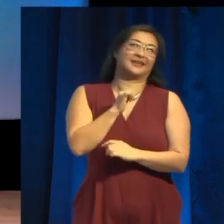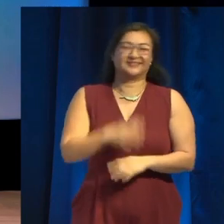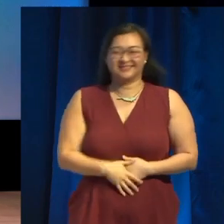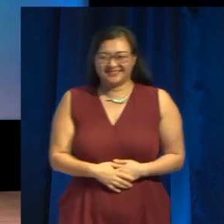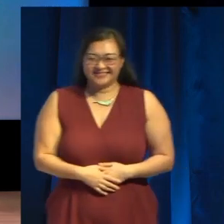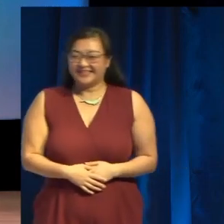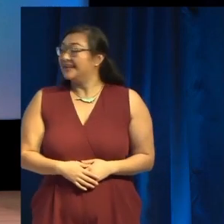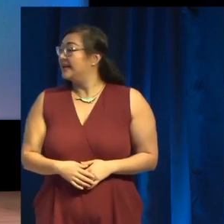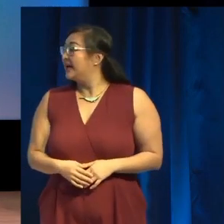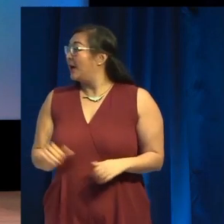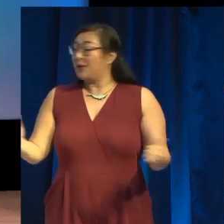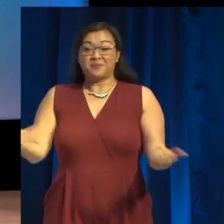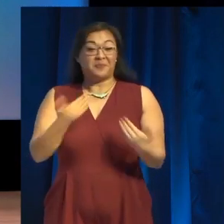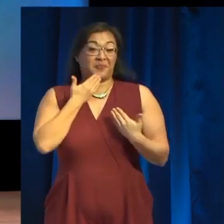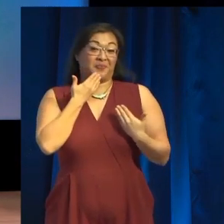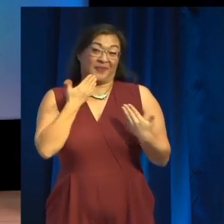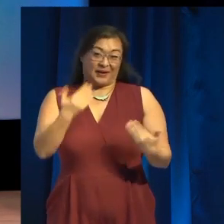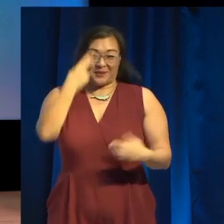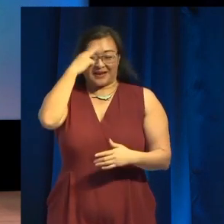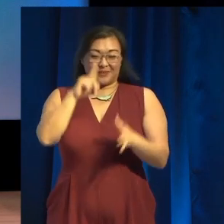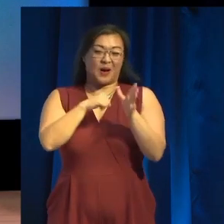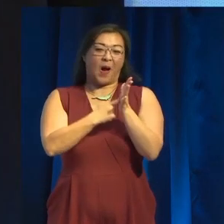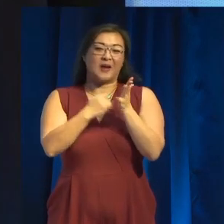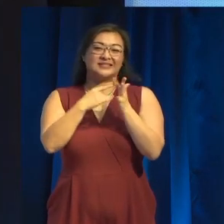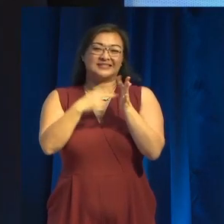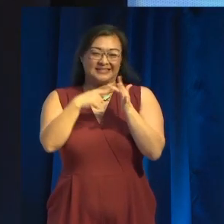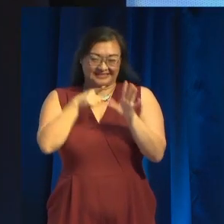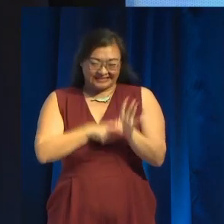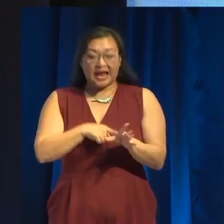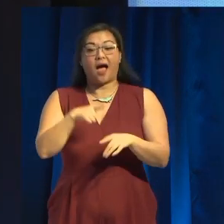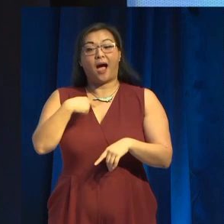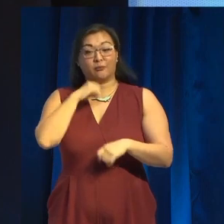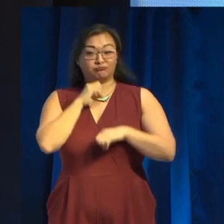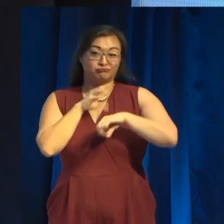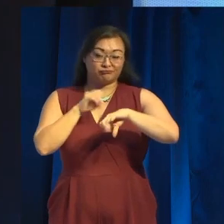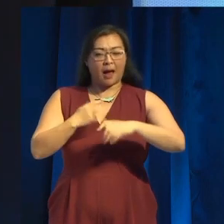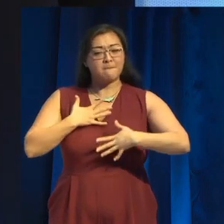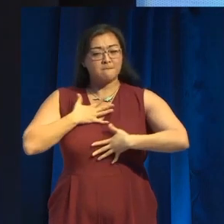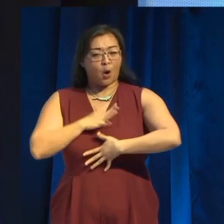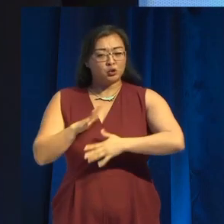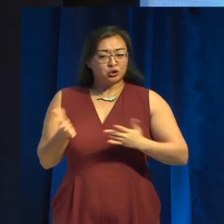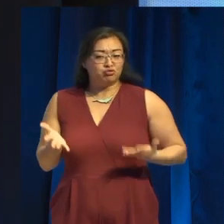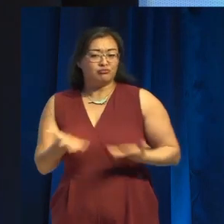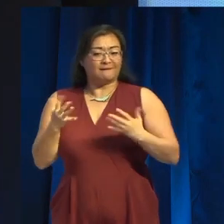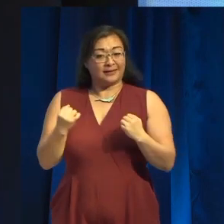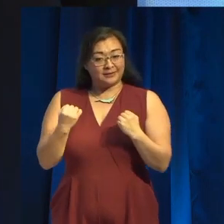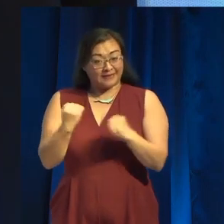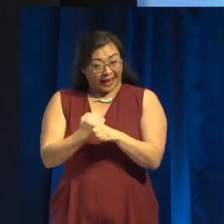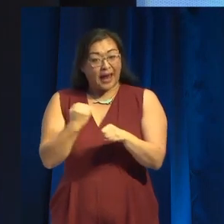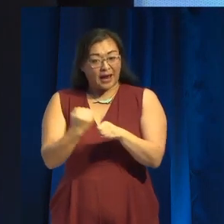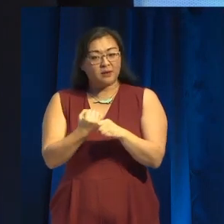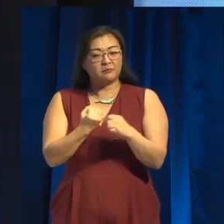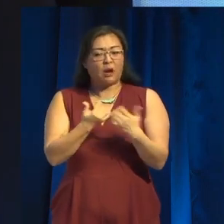Thank you very much. My name is Arseniy. I'm going to talk with you today about motion-driven games, about a bunch of different